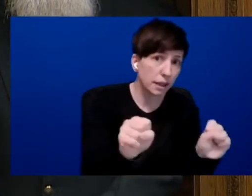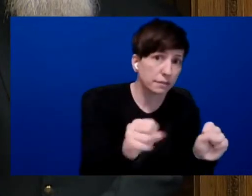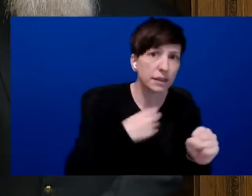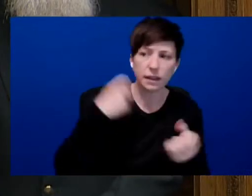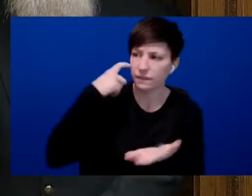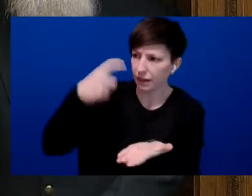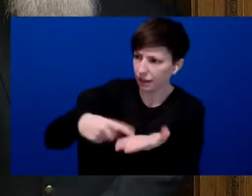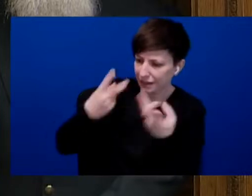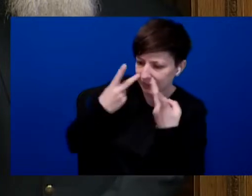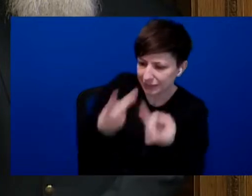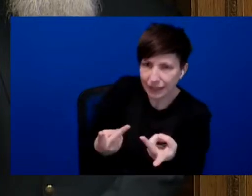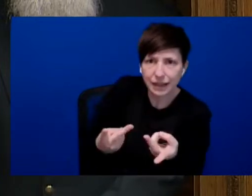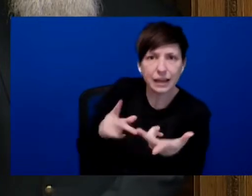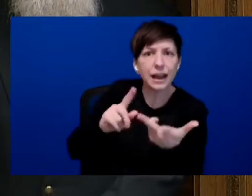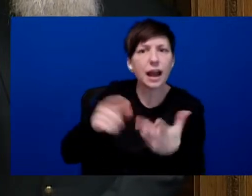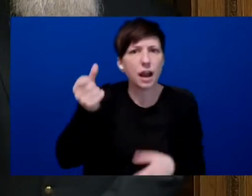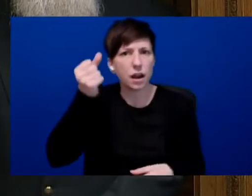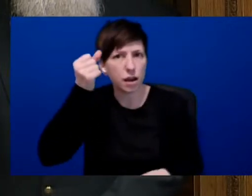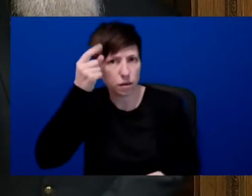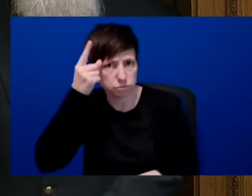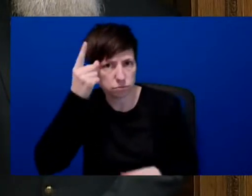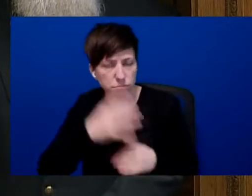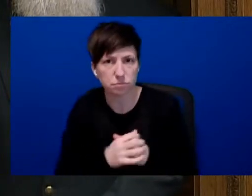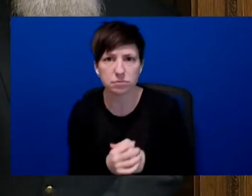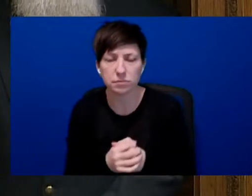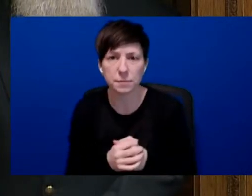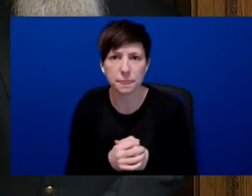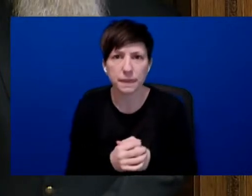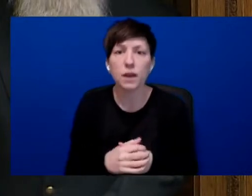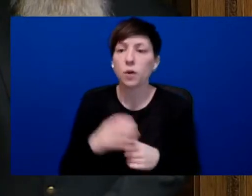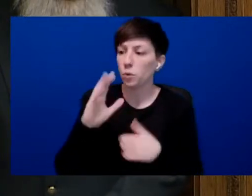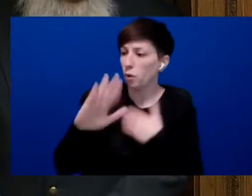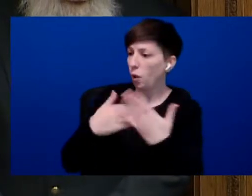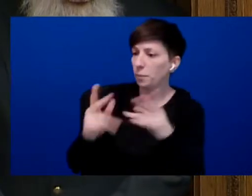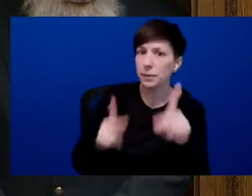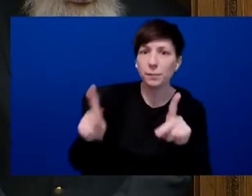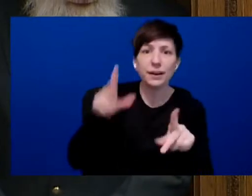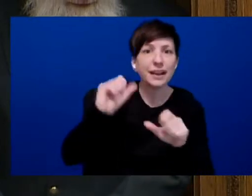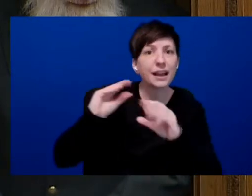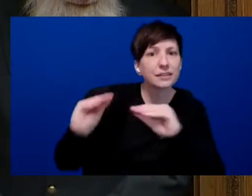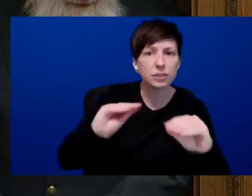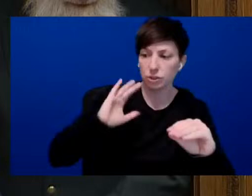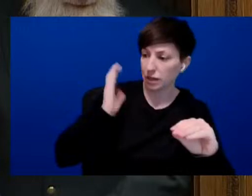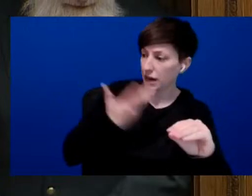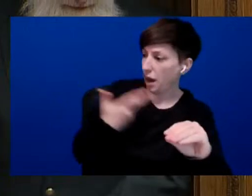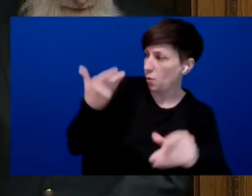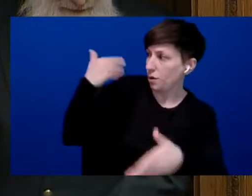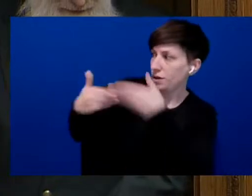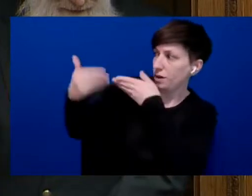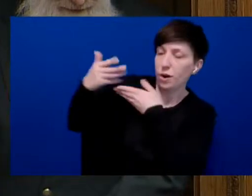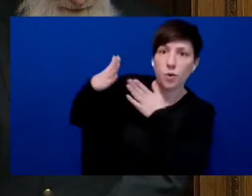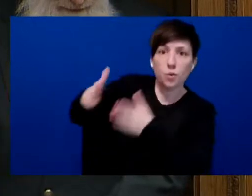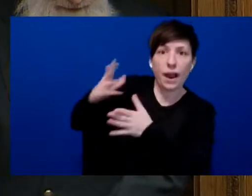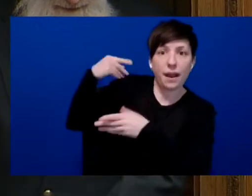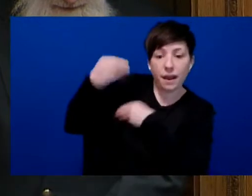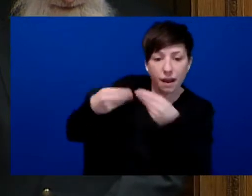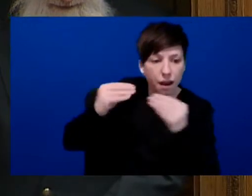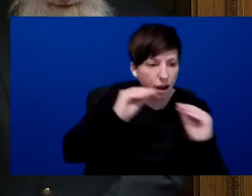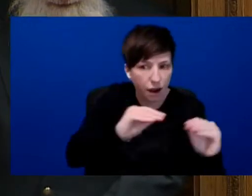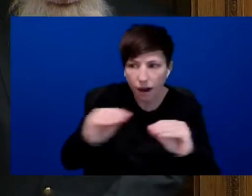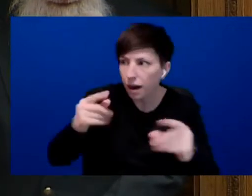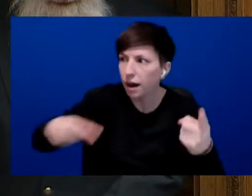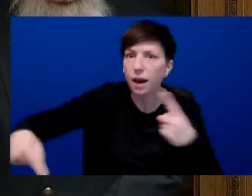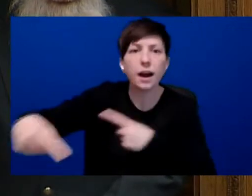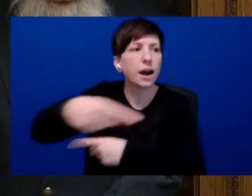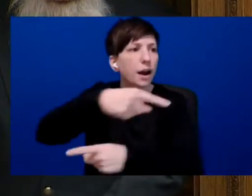all peoples can proudly teach the wisdom and ways of their ancestors, finding relevancy and meaning in order to